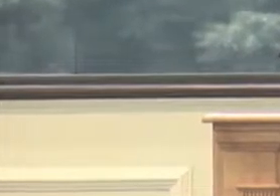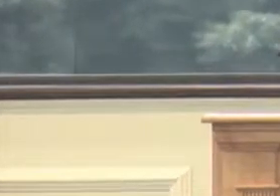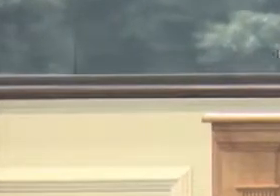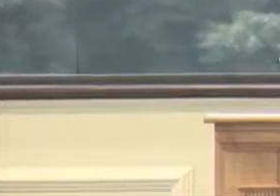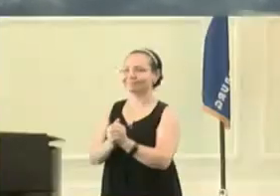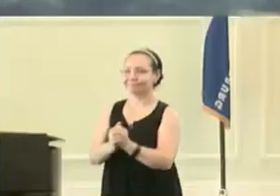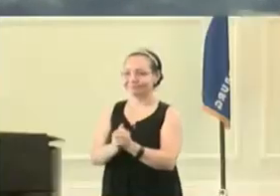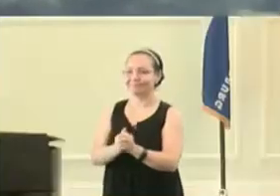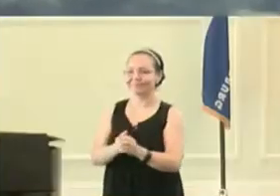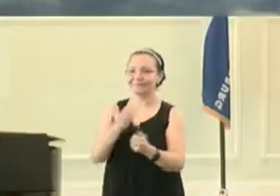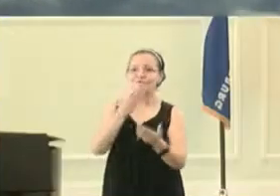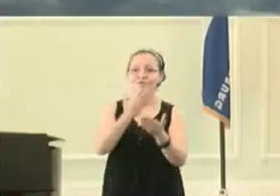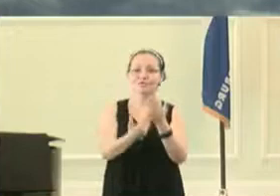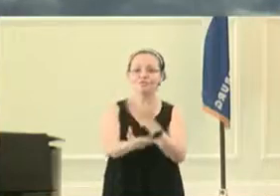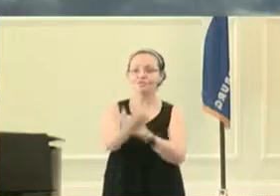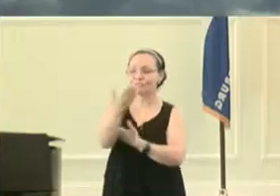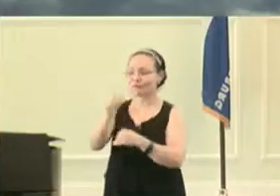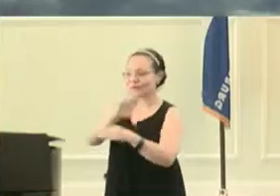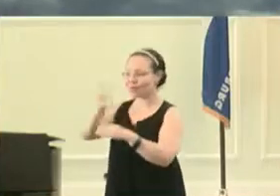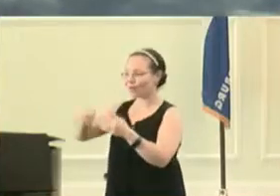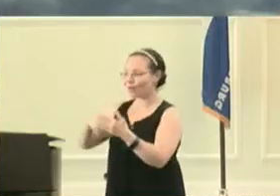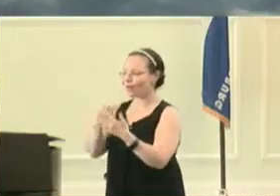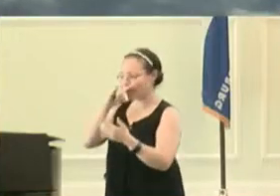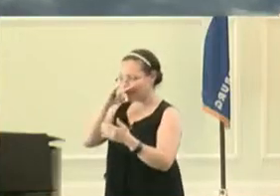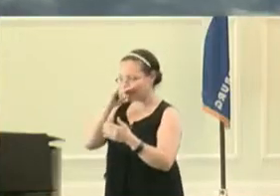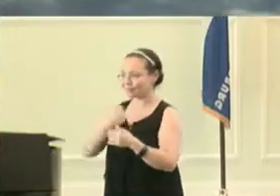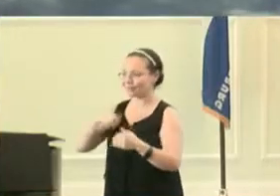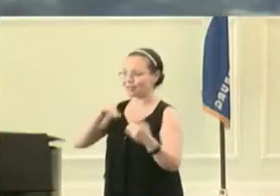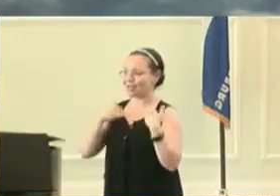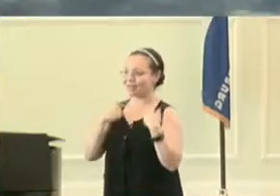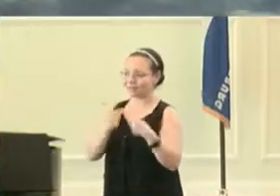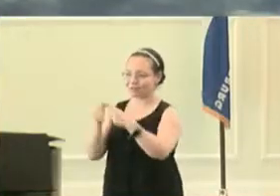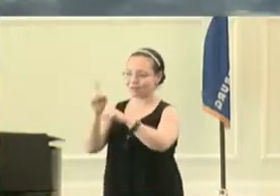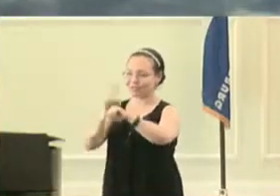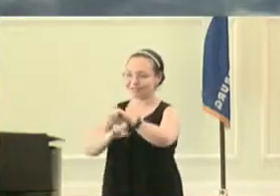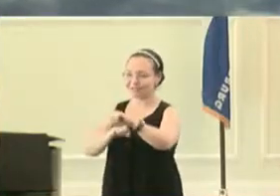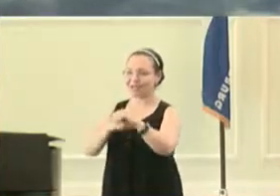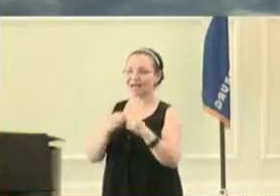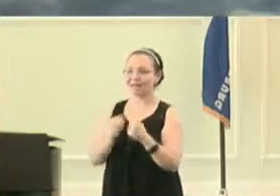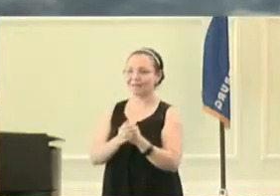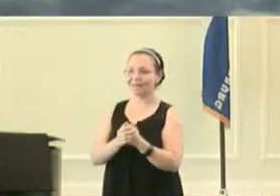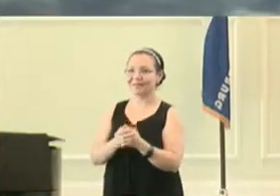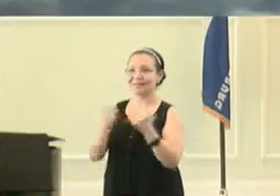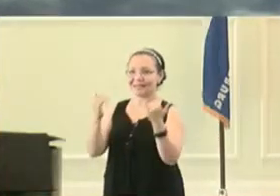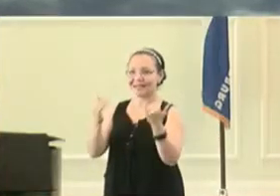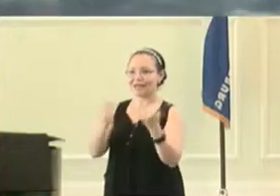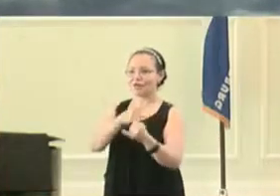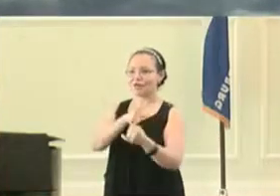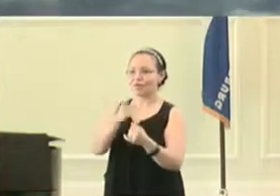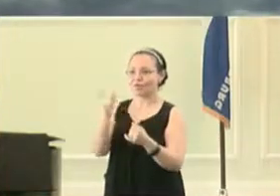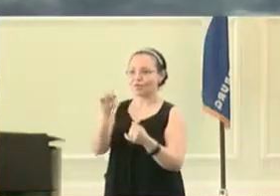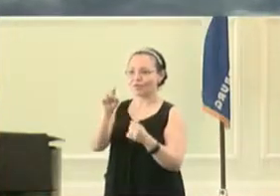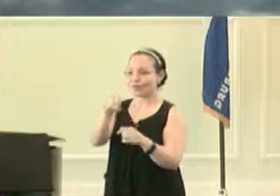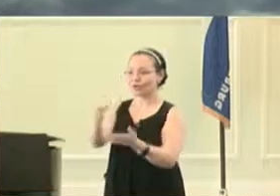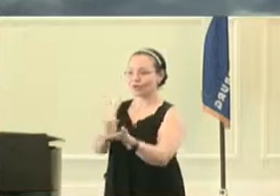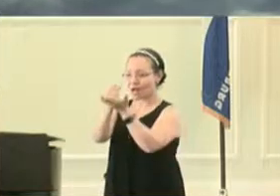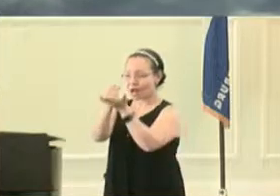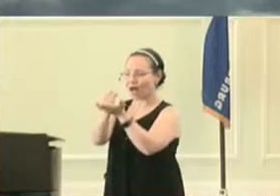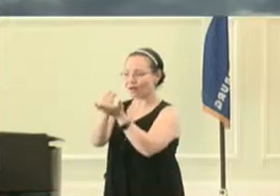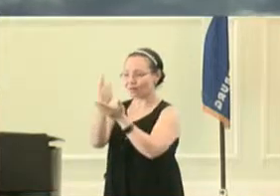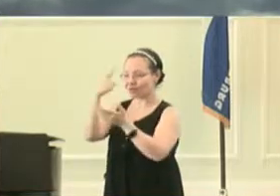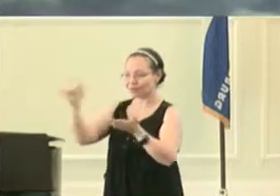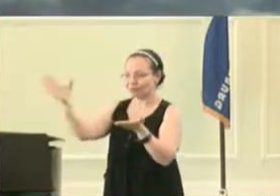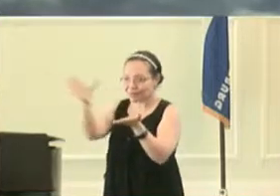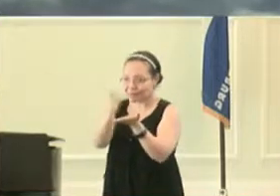Good morning, children. It's that very special time in our service where you get to help collect the offerings for the